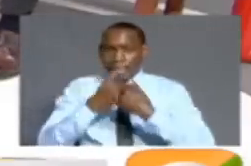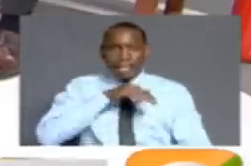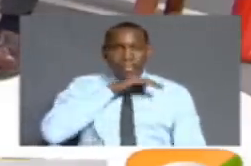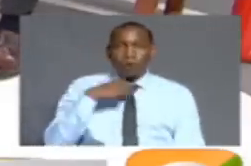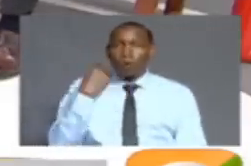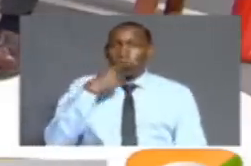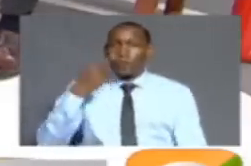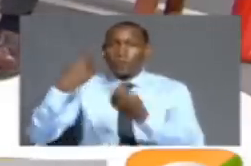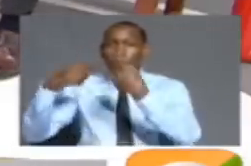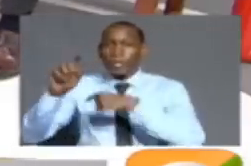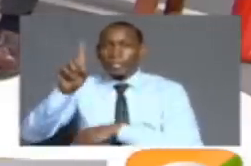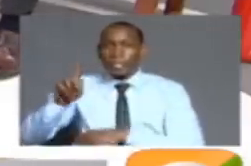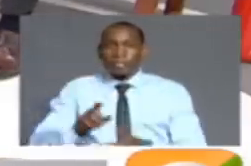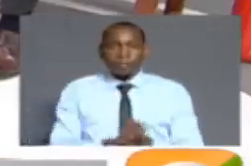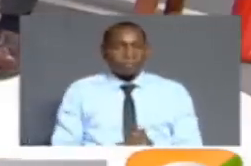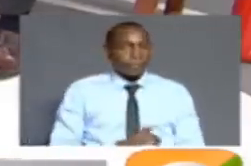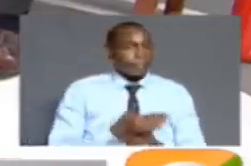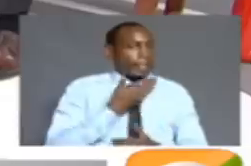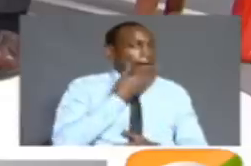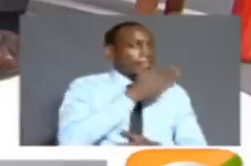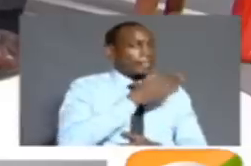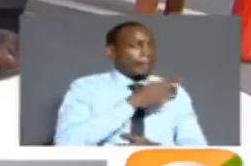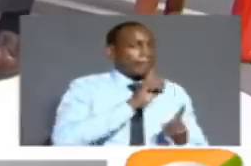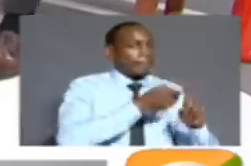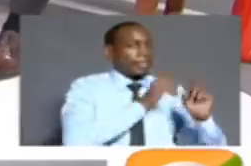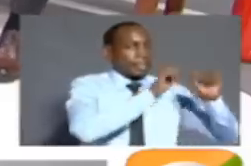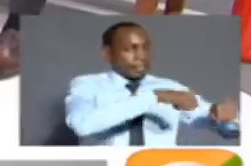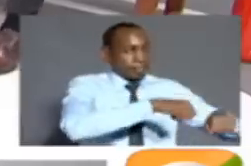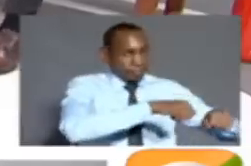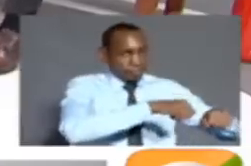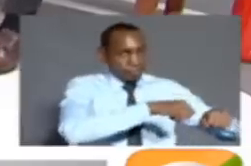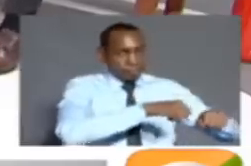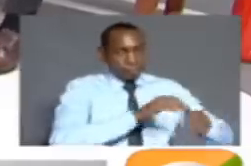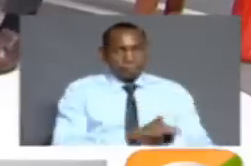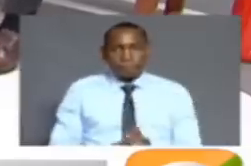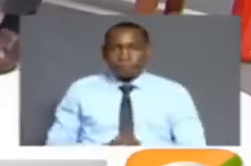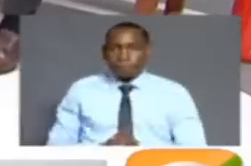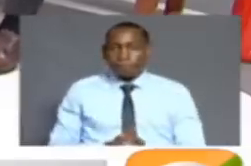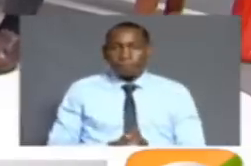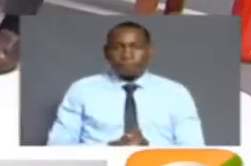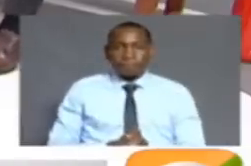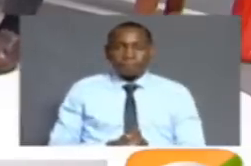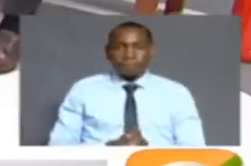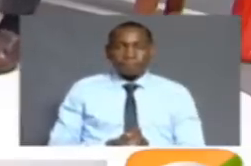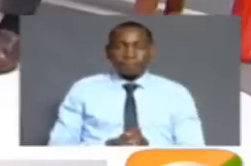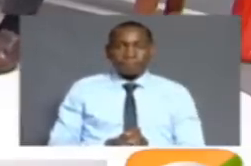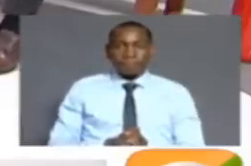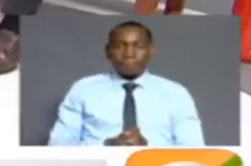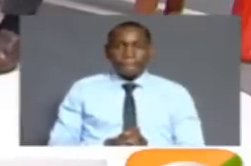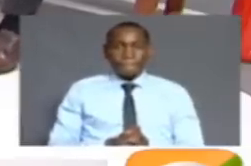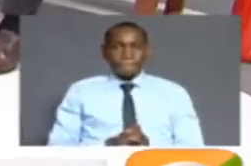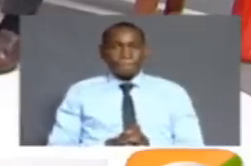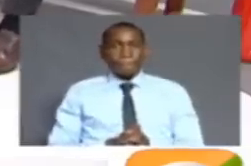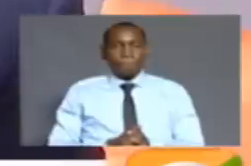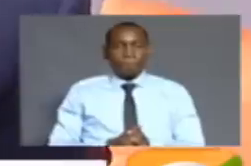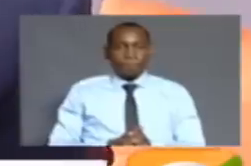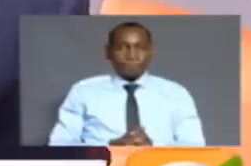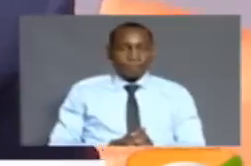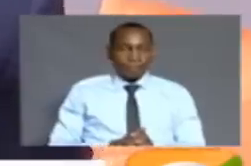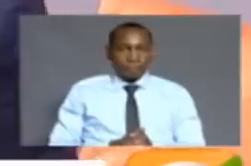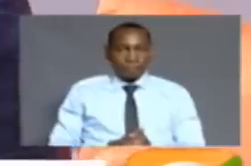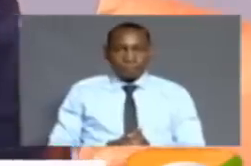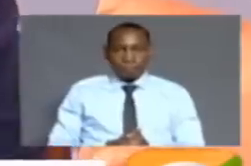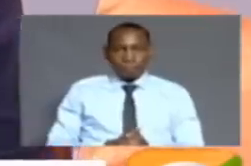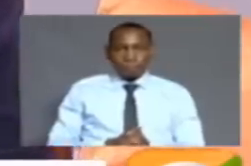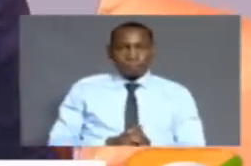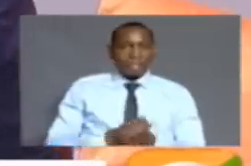who would win? Can he go first? You know the answer is obvious. Why don't you put it this way? Go on. Now, why don't you put it this way? Go and on. I know it's